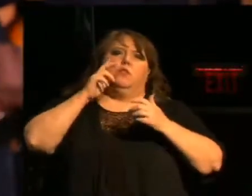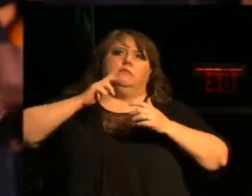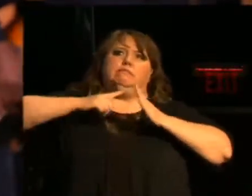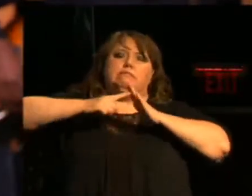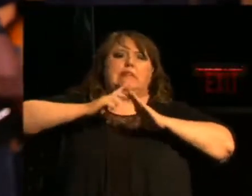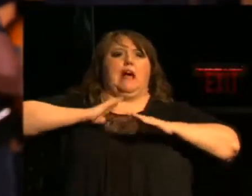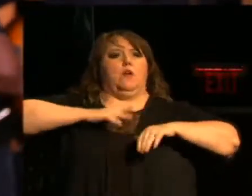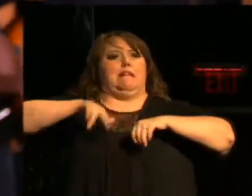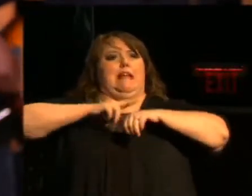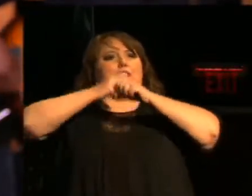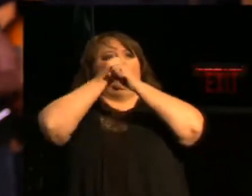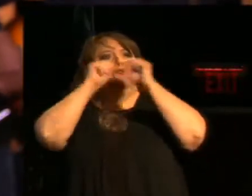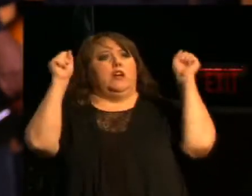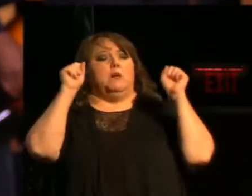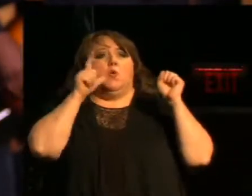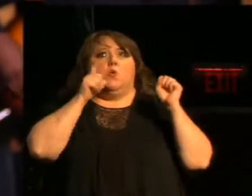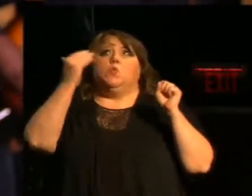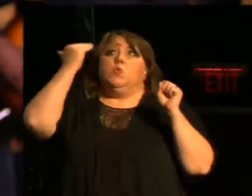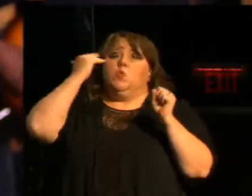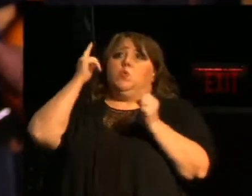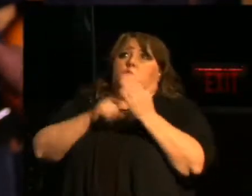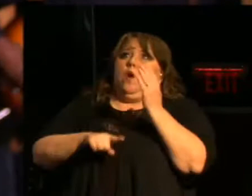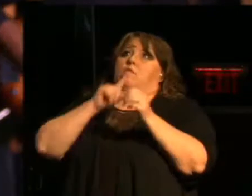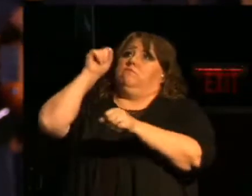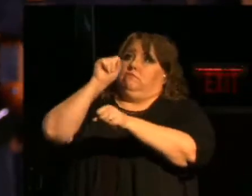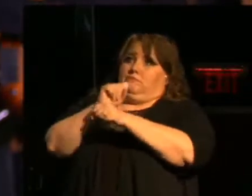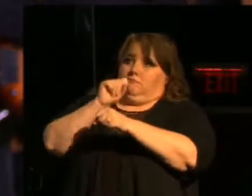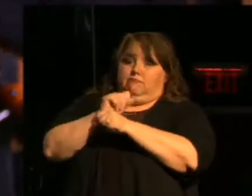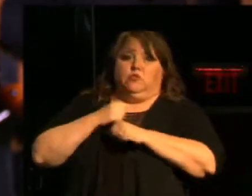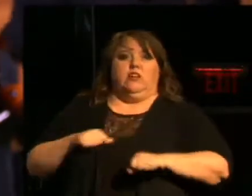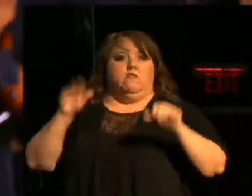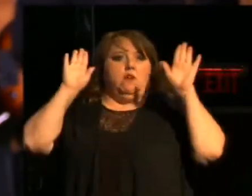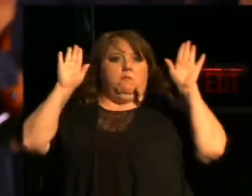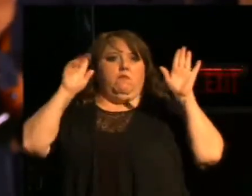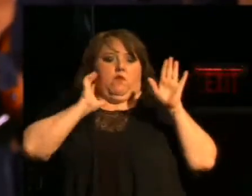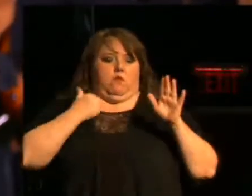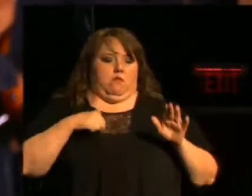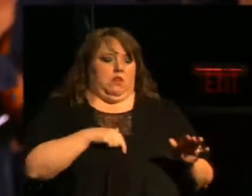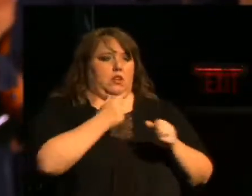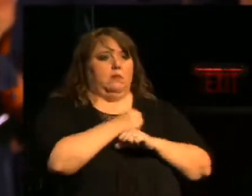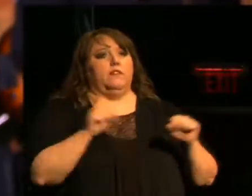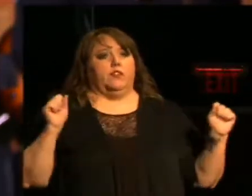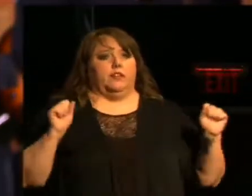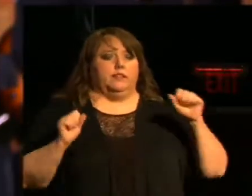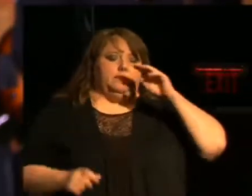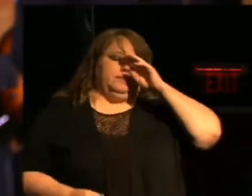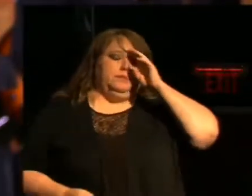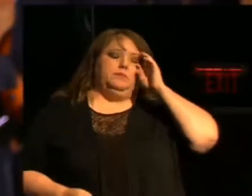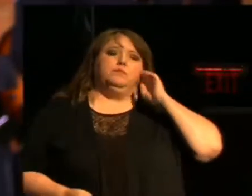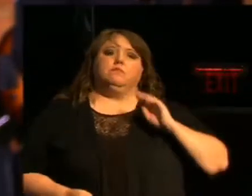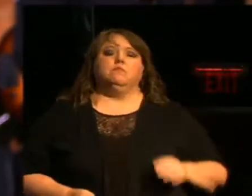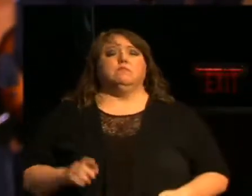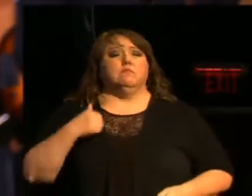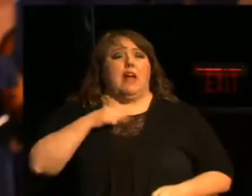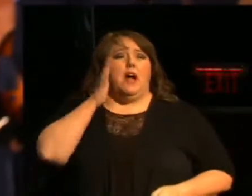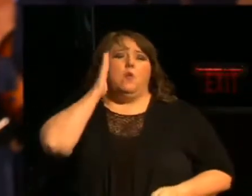home, sweet Lord. I can't do it like Mr. Teetsy can. sweet